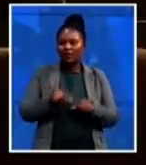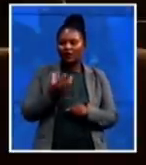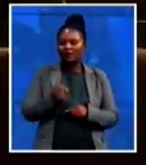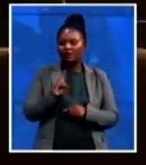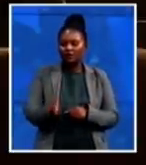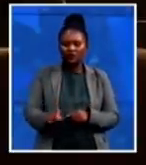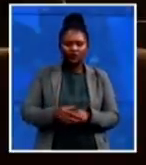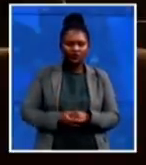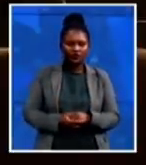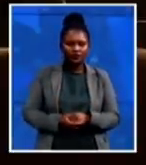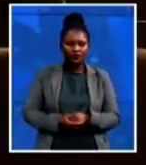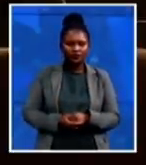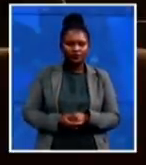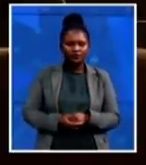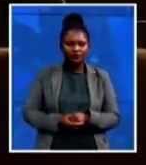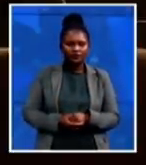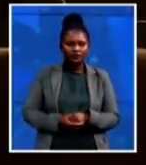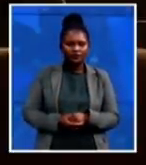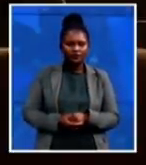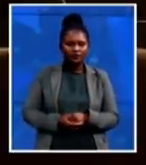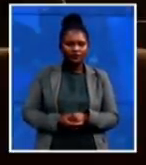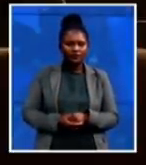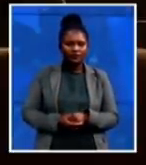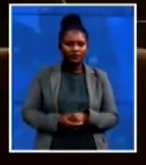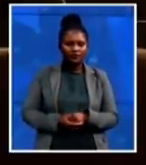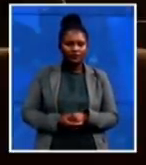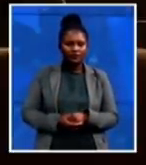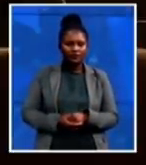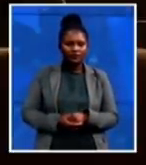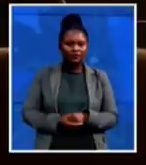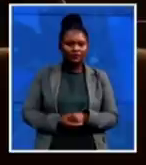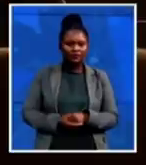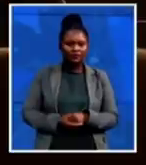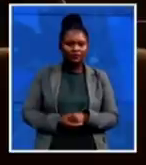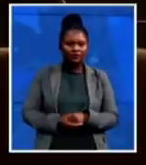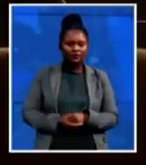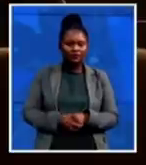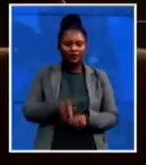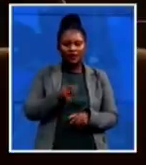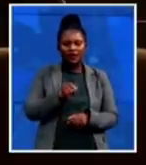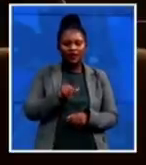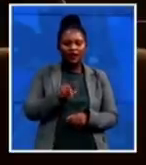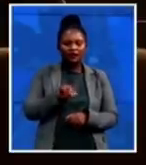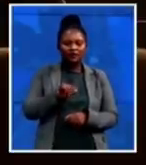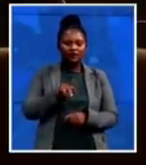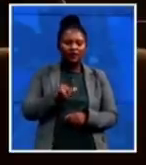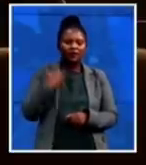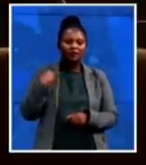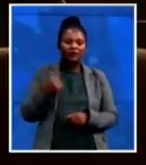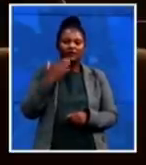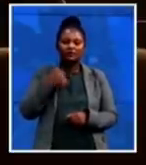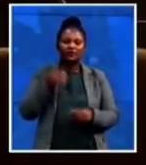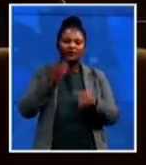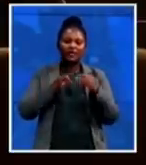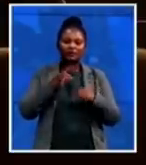From Nandika BX, who's also a freelance journalist, can the minister please clarify steps being taken to deal with the travel